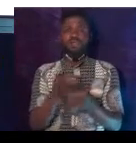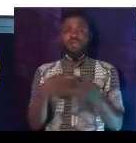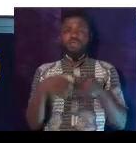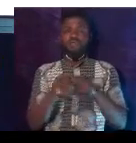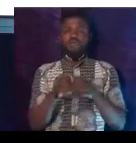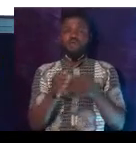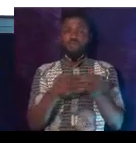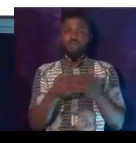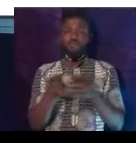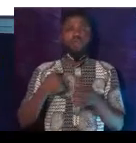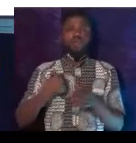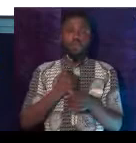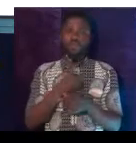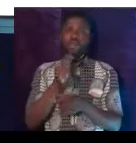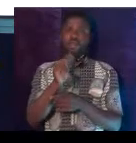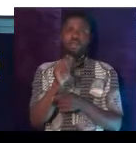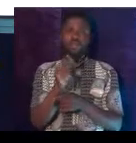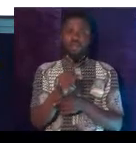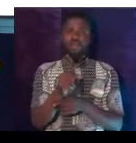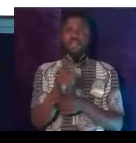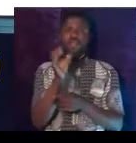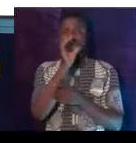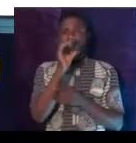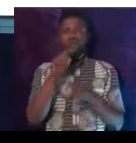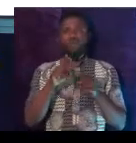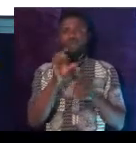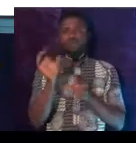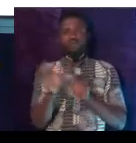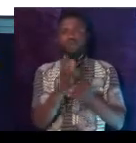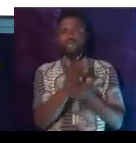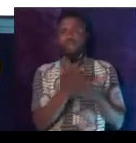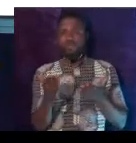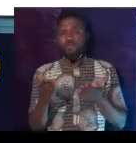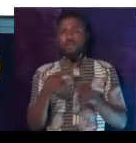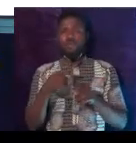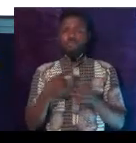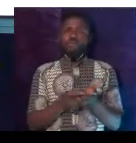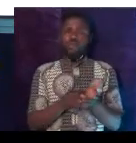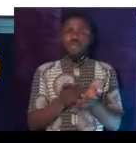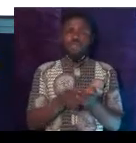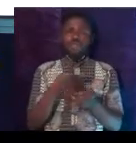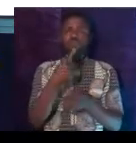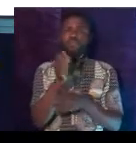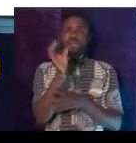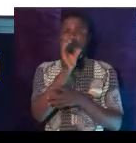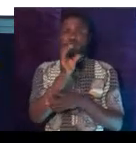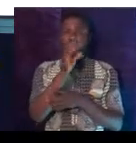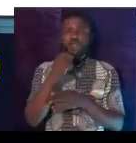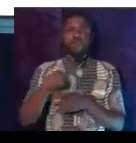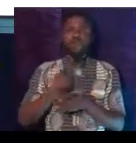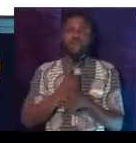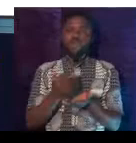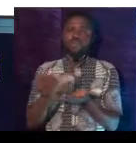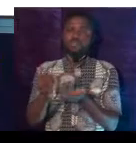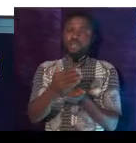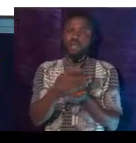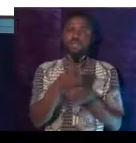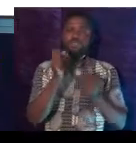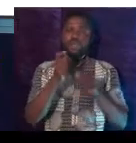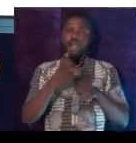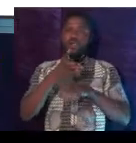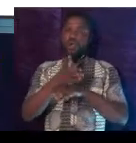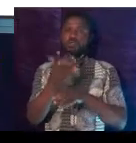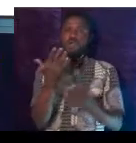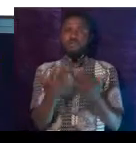outbreak. Even though we need heat to do some certain things, but at times the heat we generate can cause